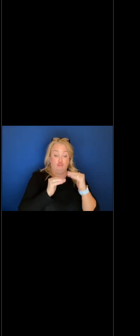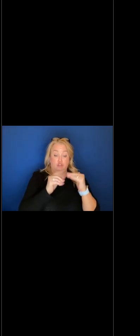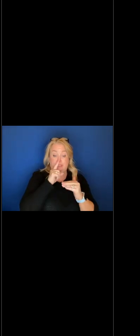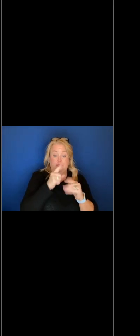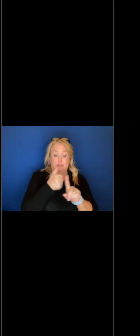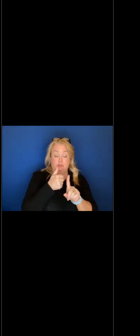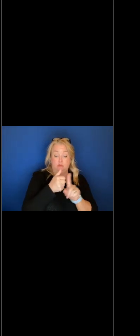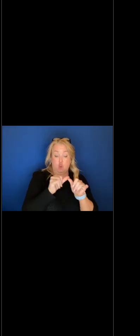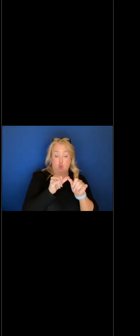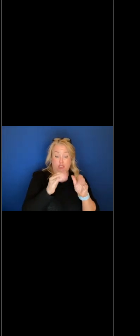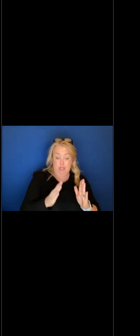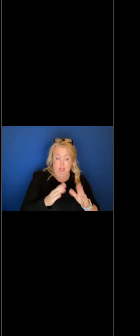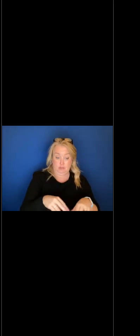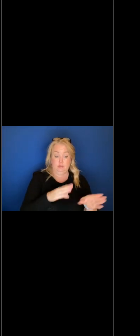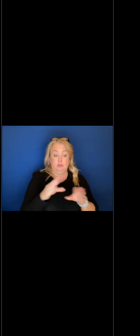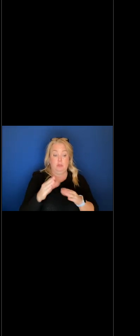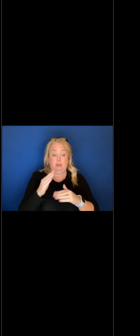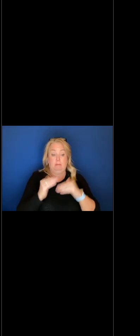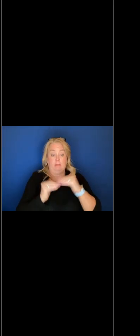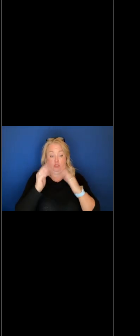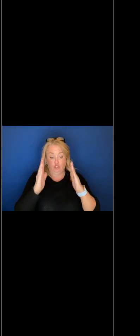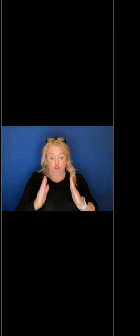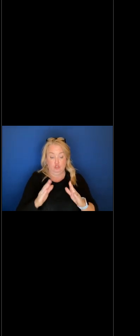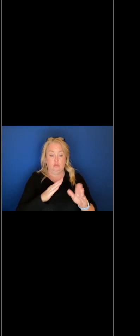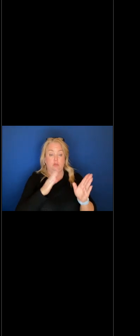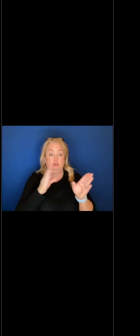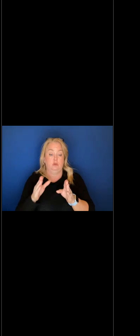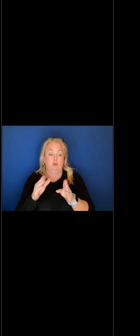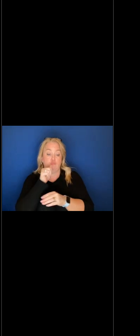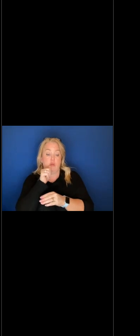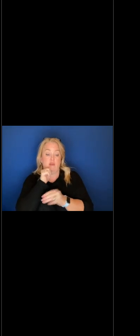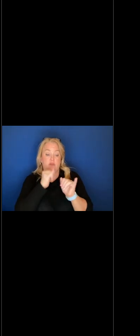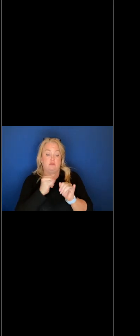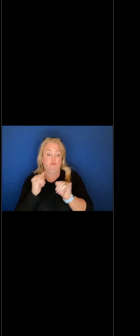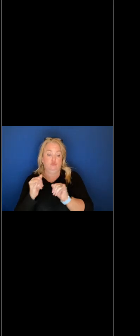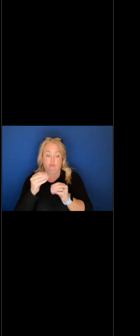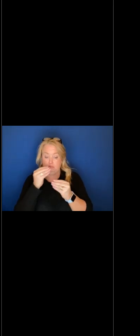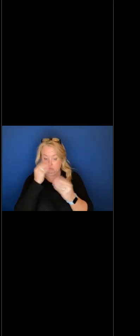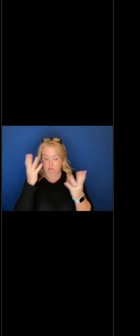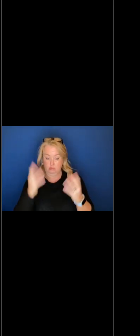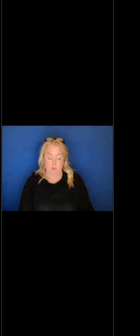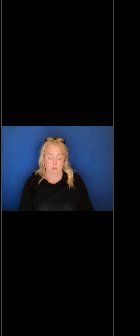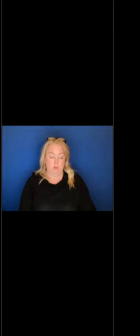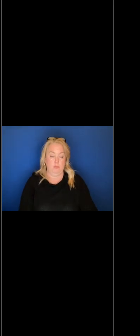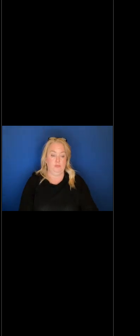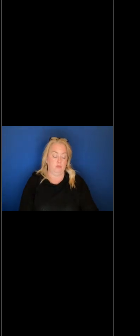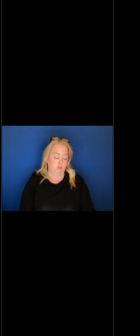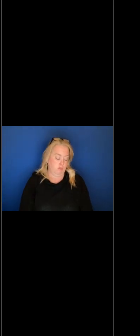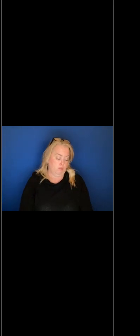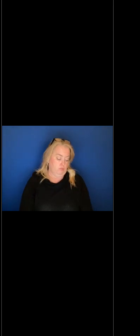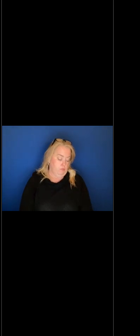construction is an architect, builder, or a private individual.